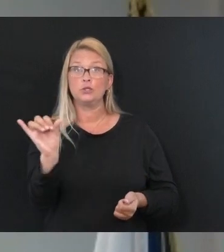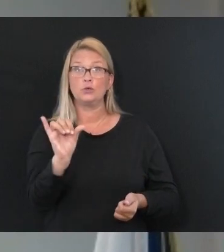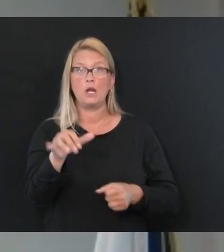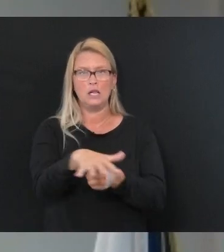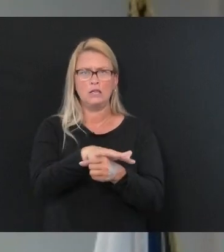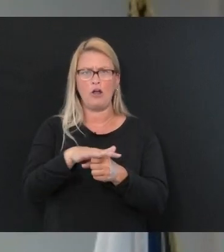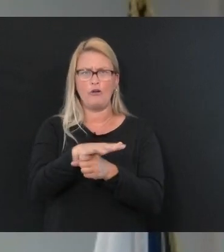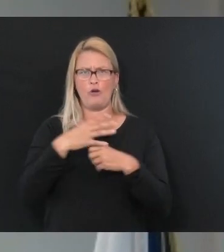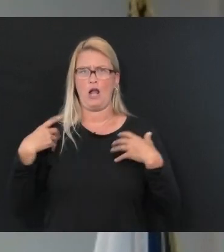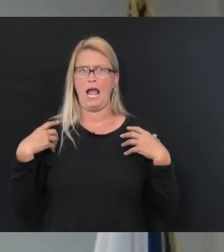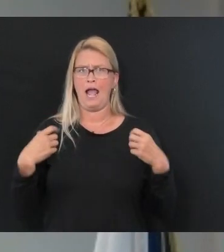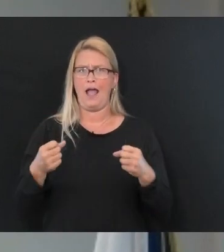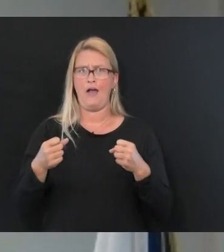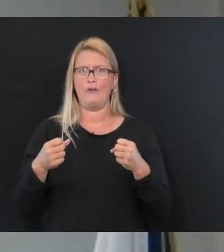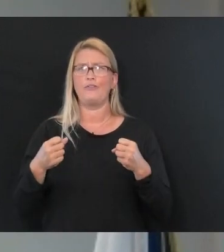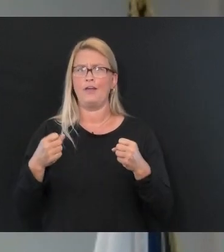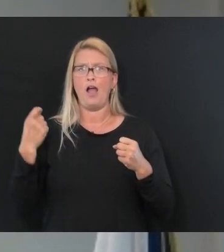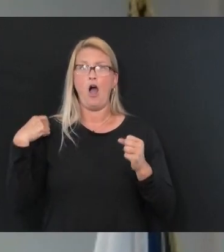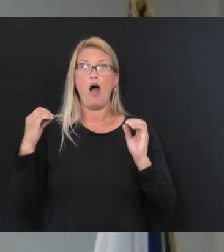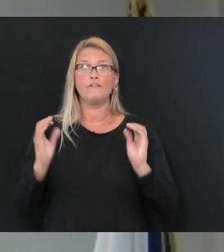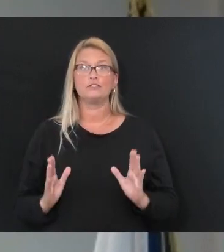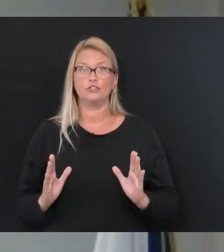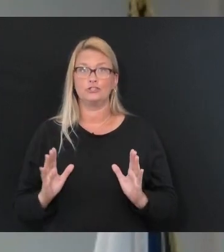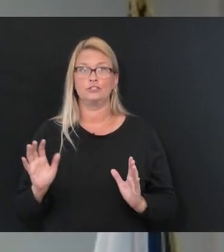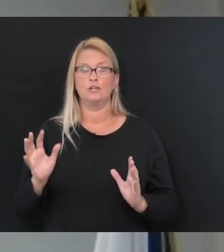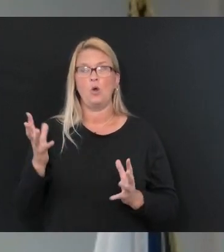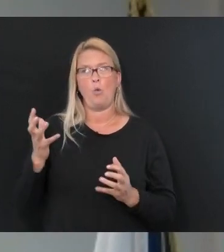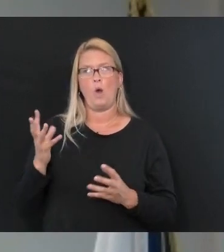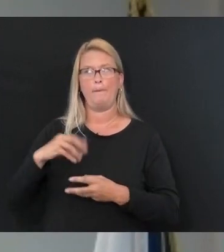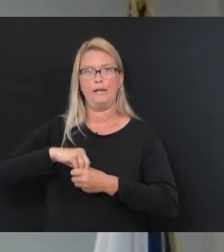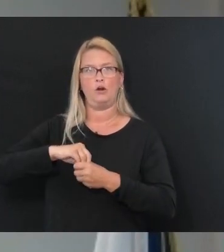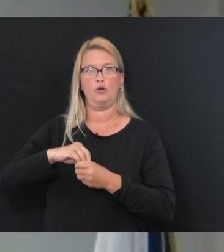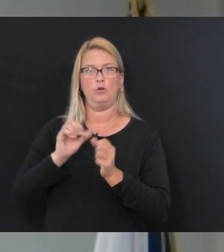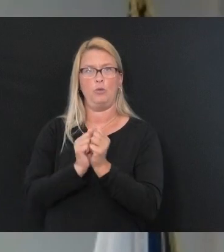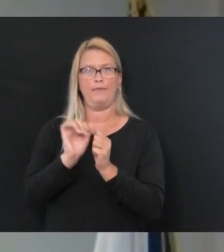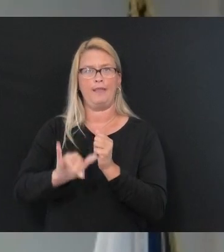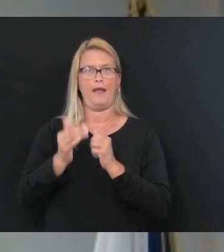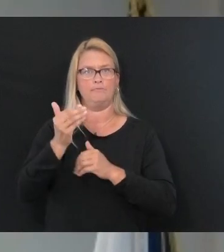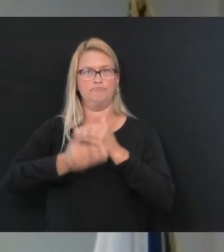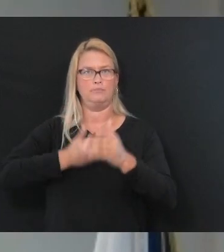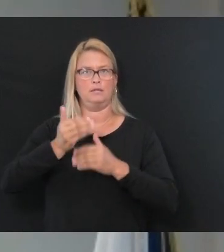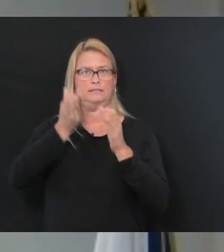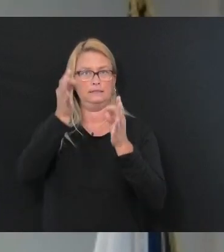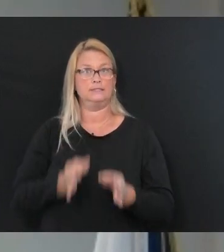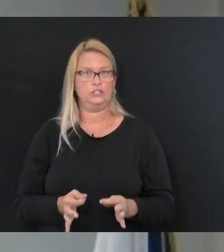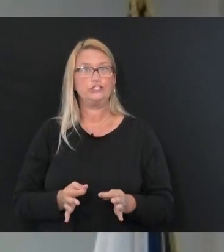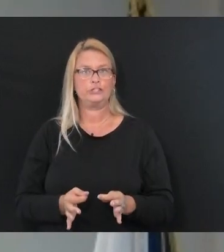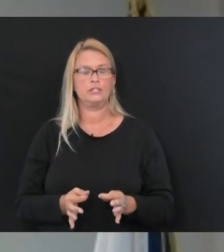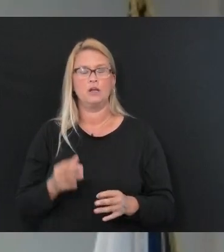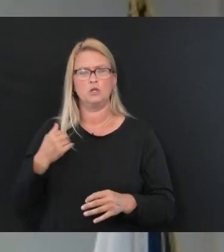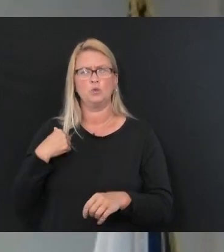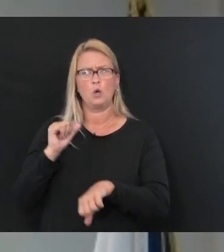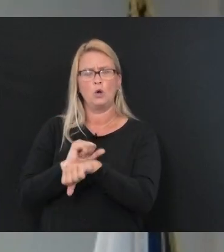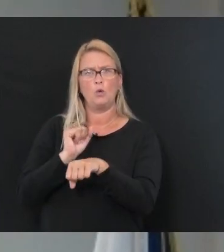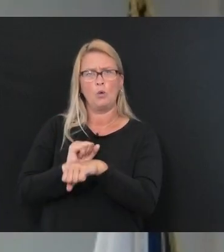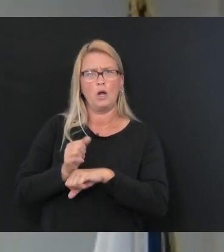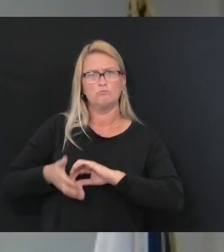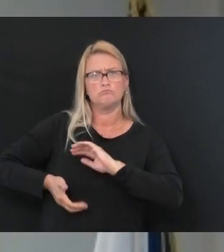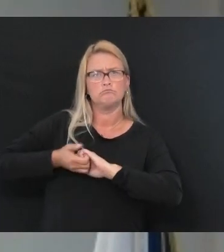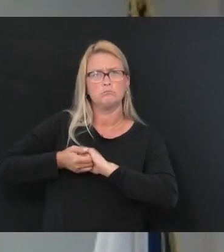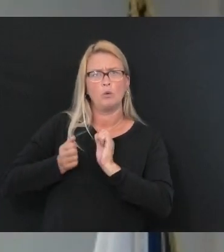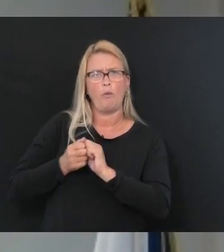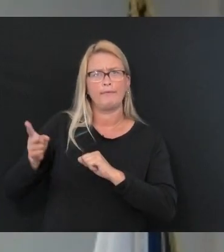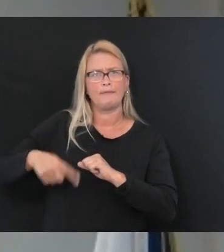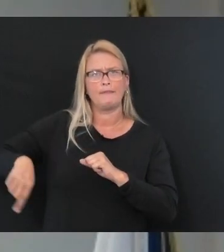out there, we want to make sure they're a part of this process as we move forward. So we'll be working with them in terms of this information